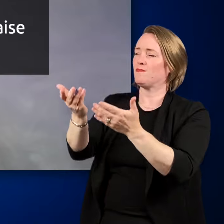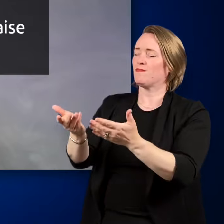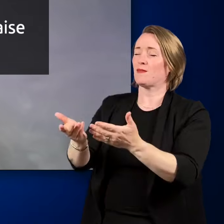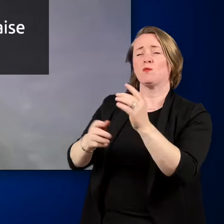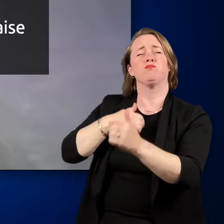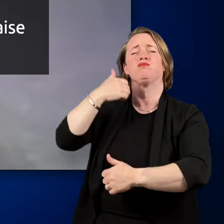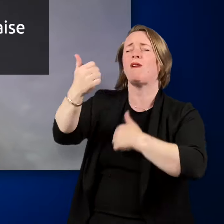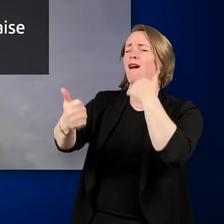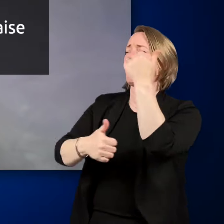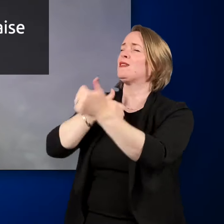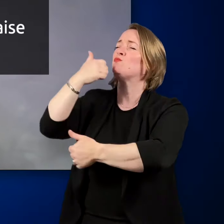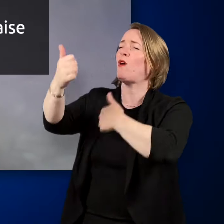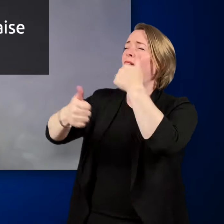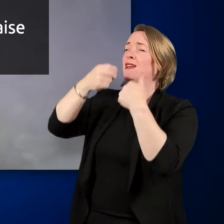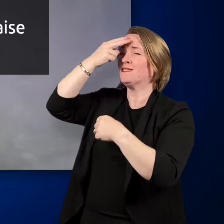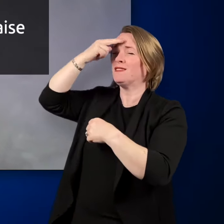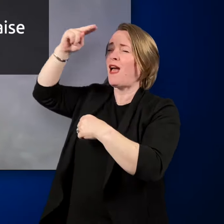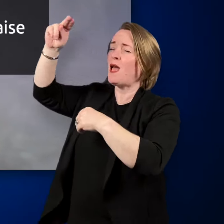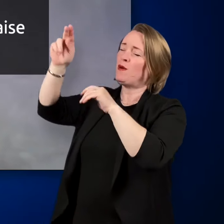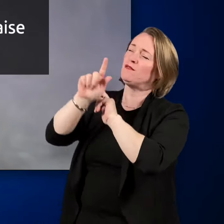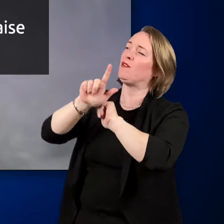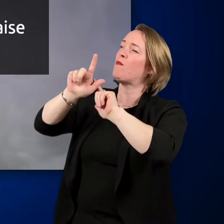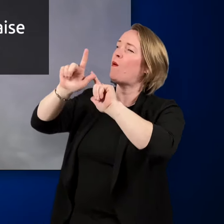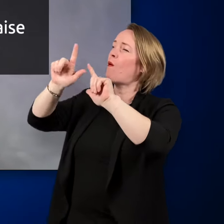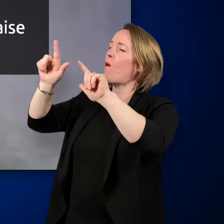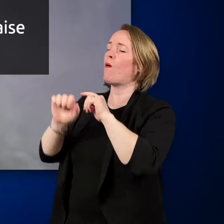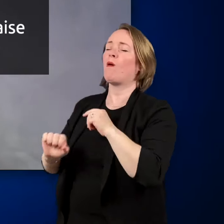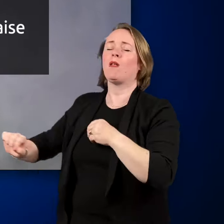Oh, praise the name of the